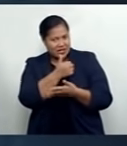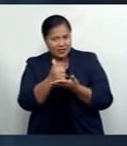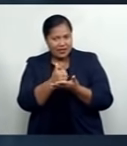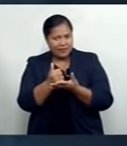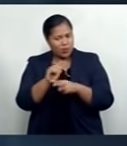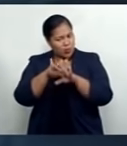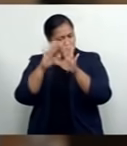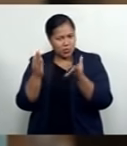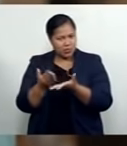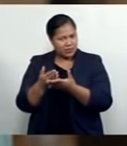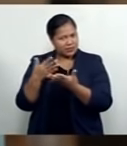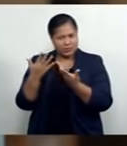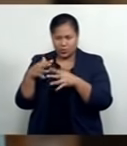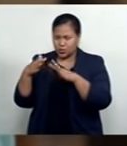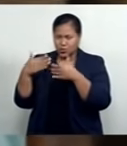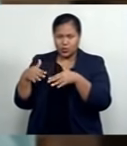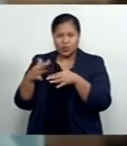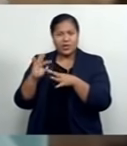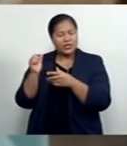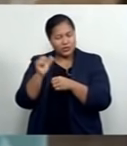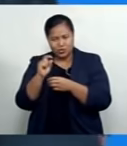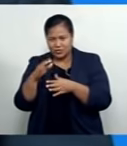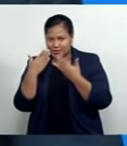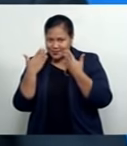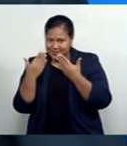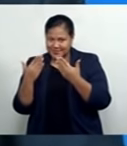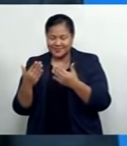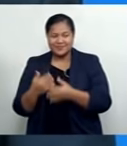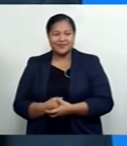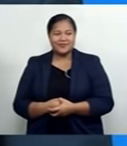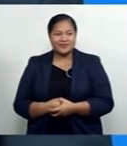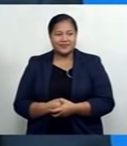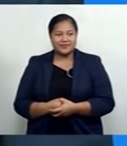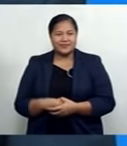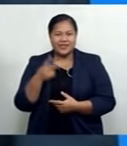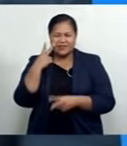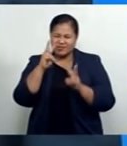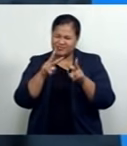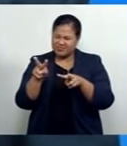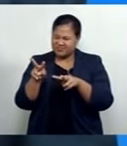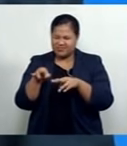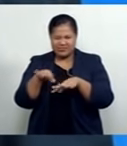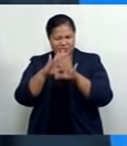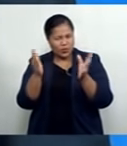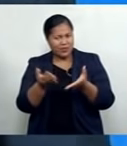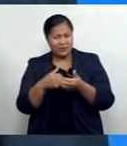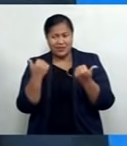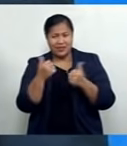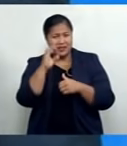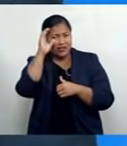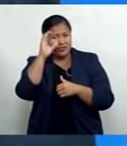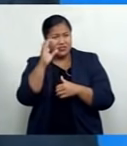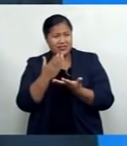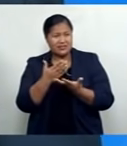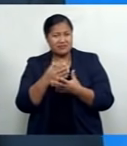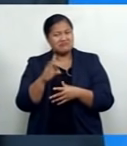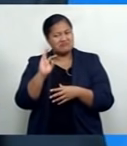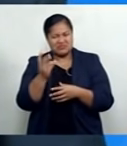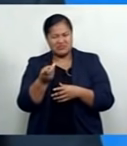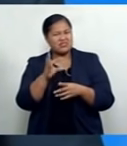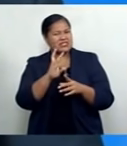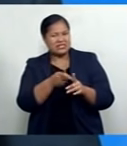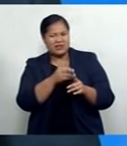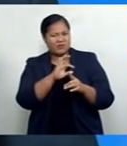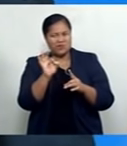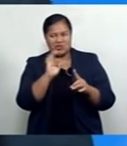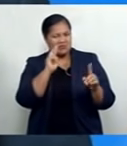world-class effort that deserves to be acknowledged. If you look around the world, there aren't many countries, if any, that have reached